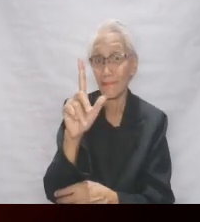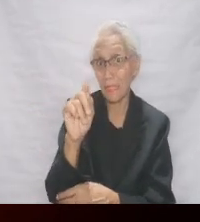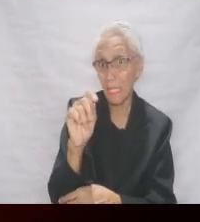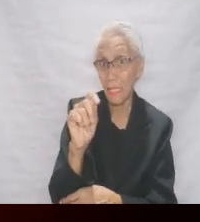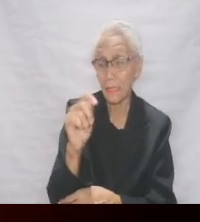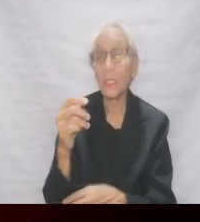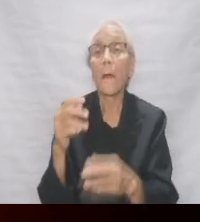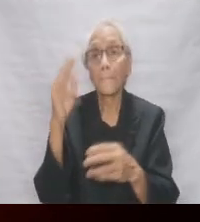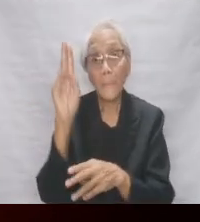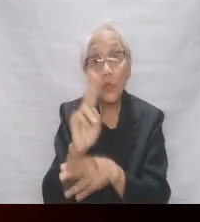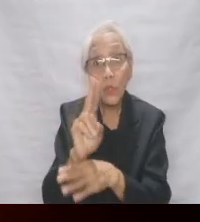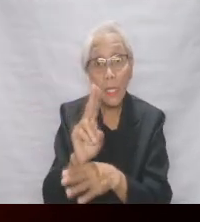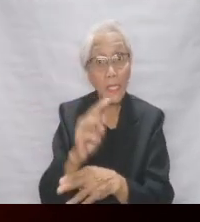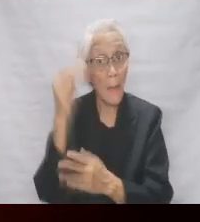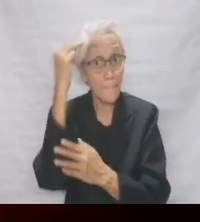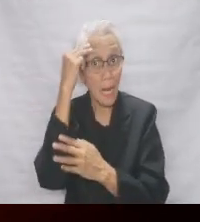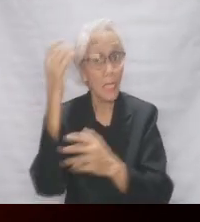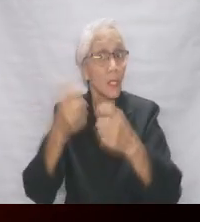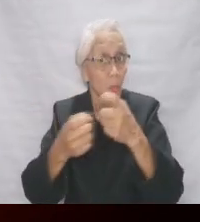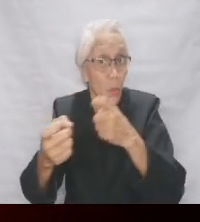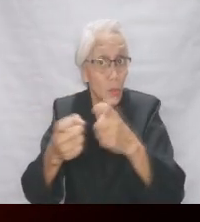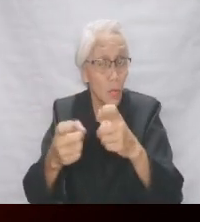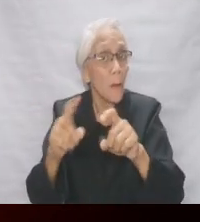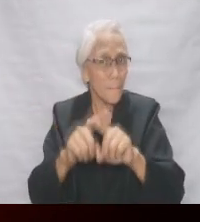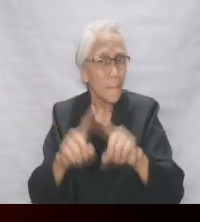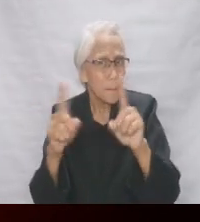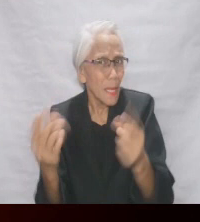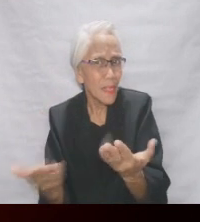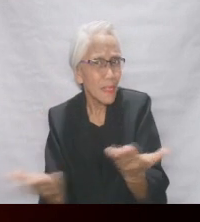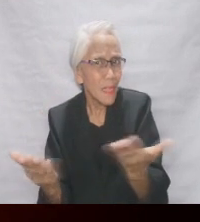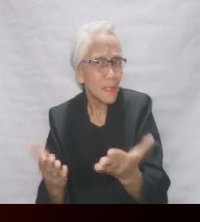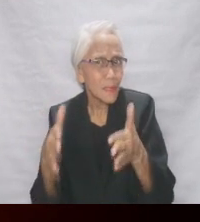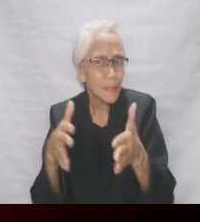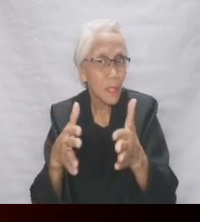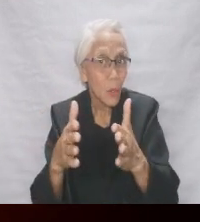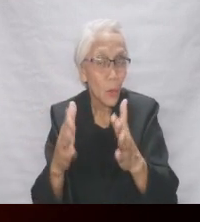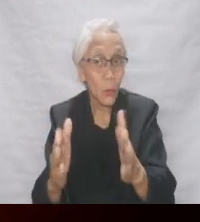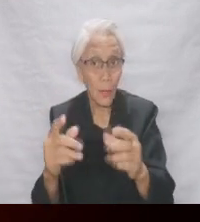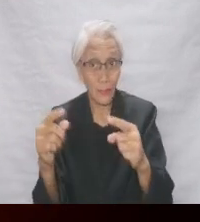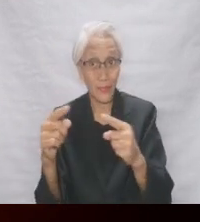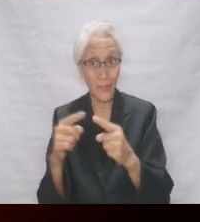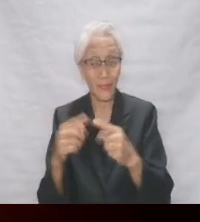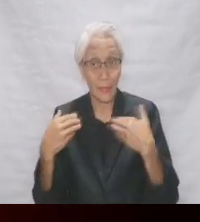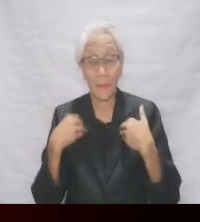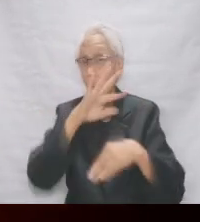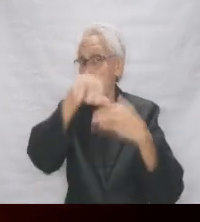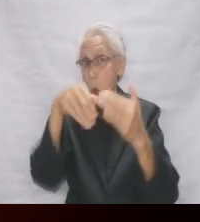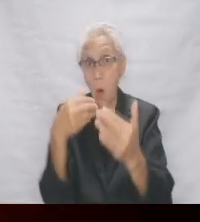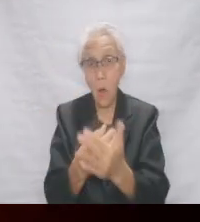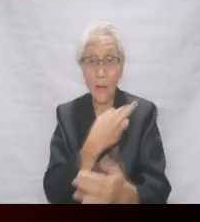Cults use mind control. But this is precisely the means in varying modes of